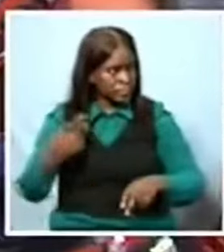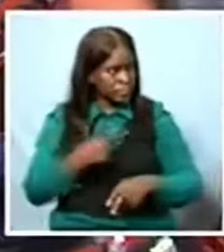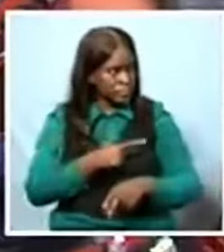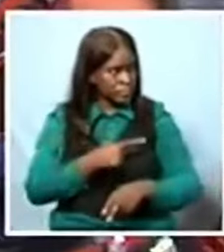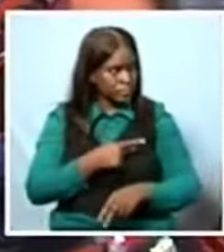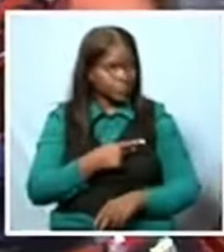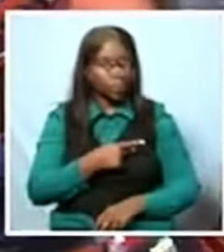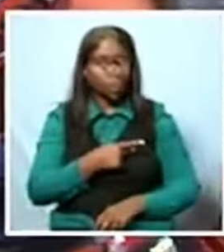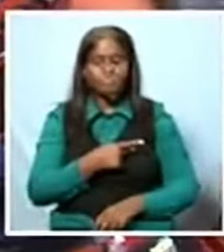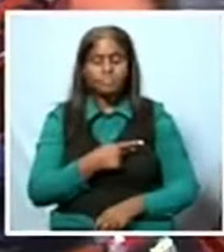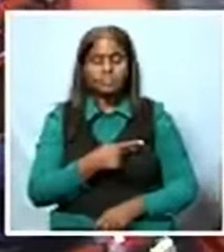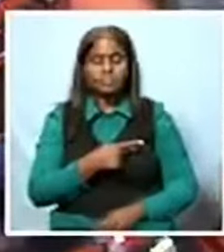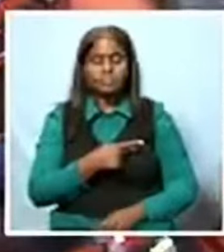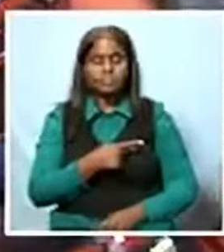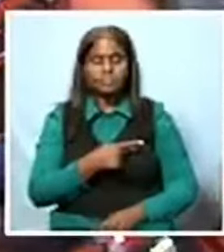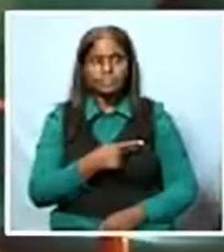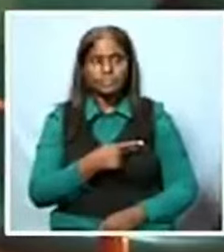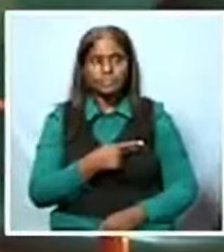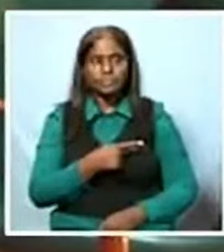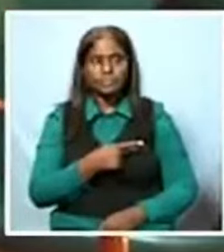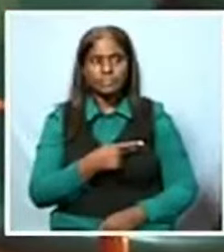House.